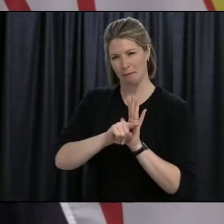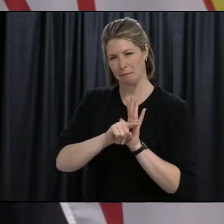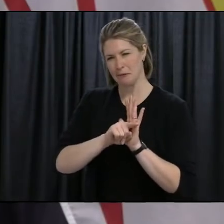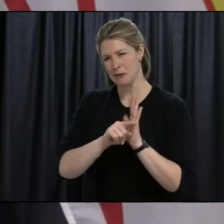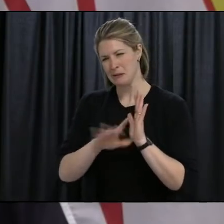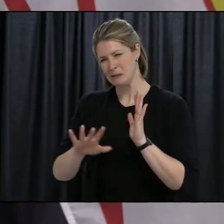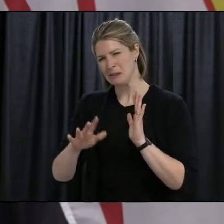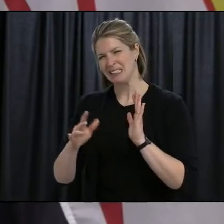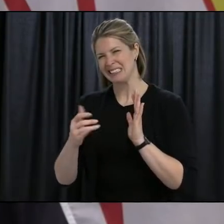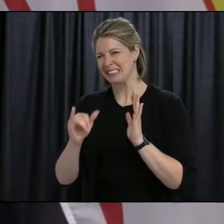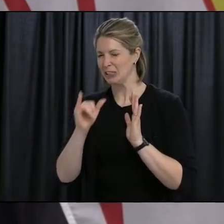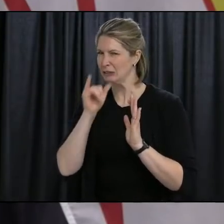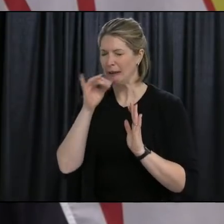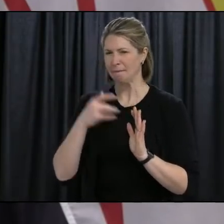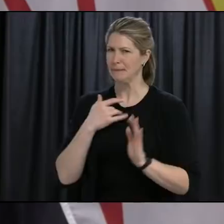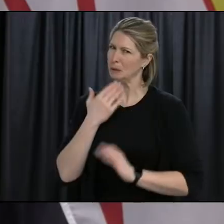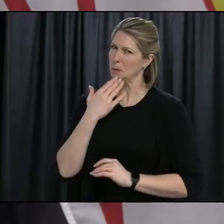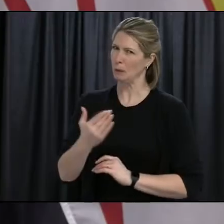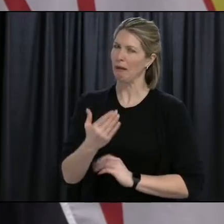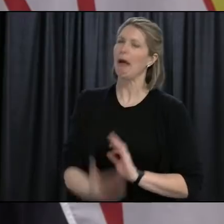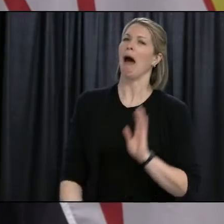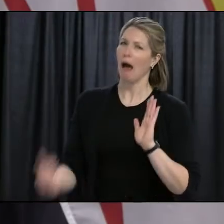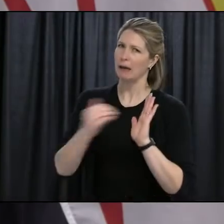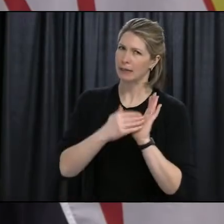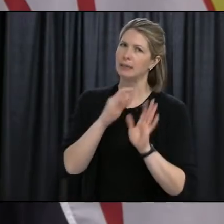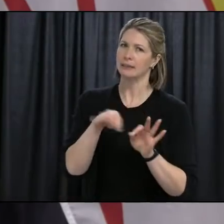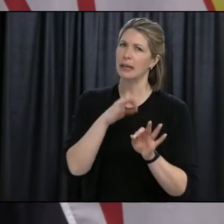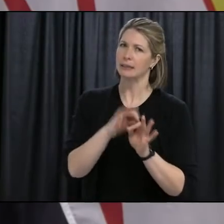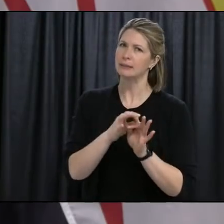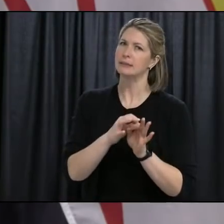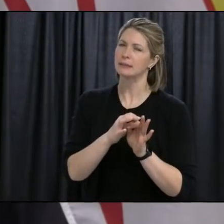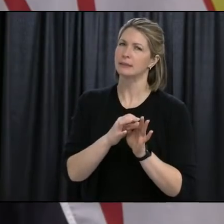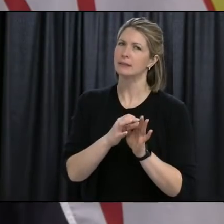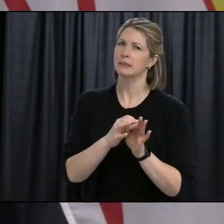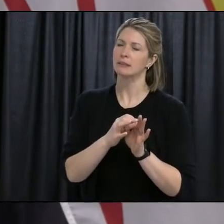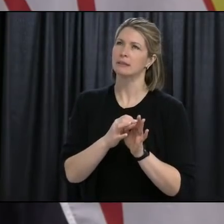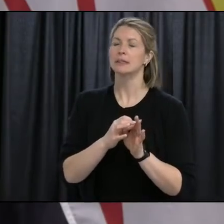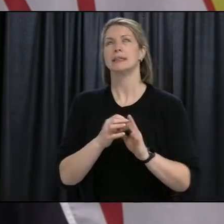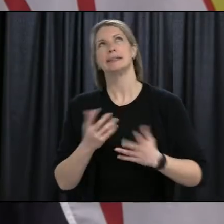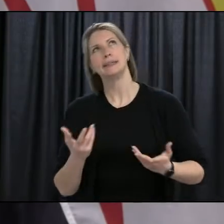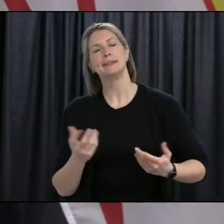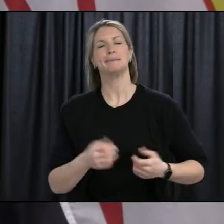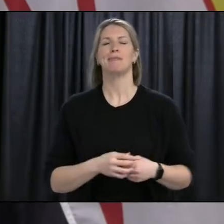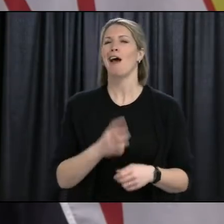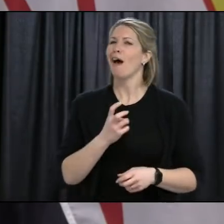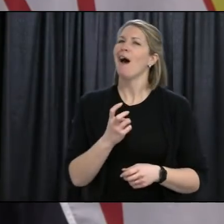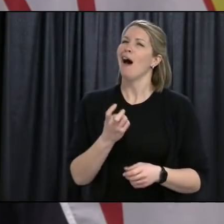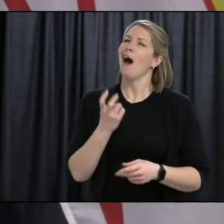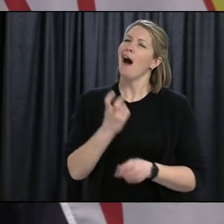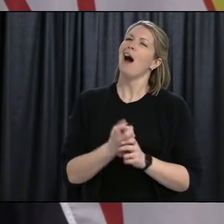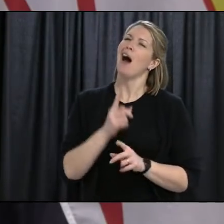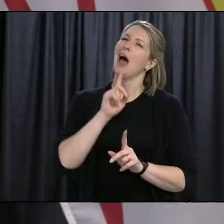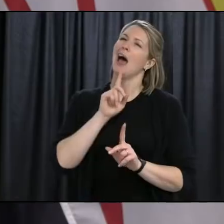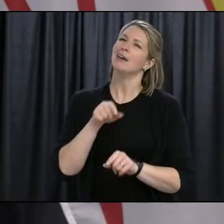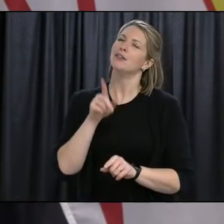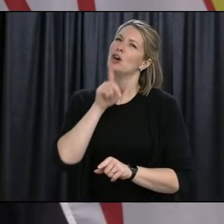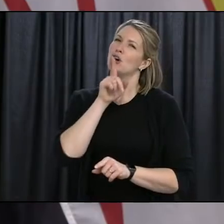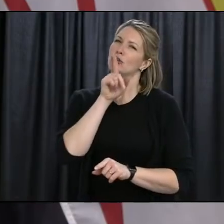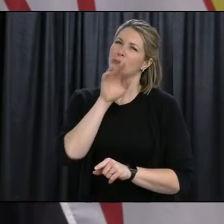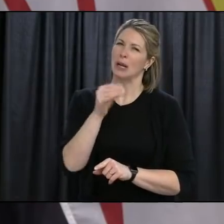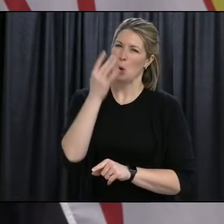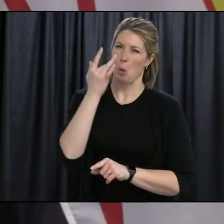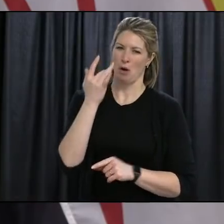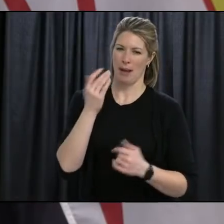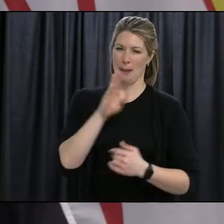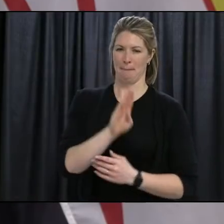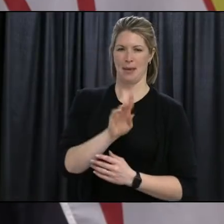certain jurisdictions. So those are based on the information that we had, you know, based on the virus that we were